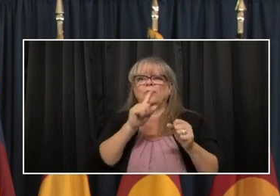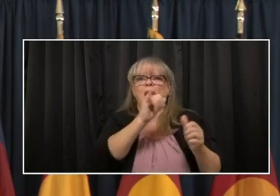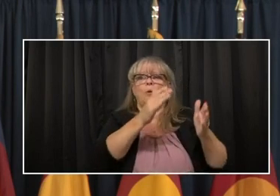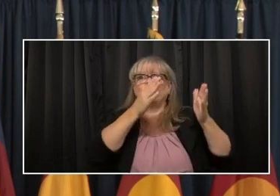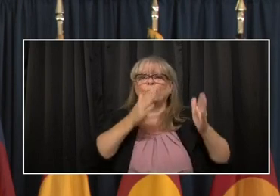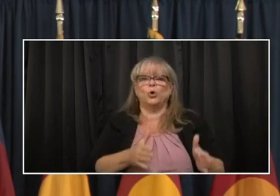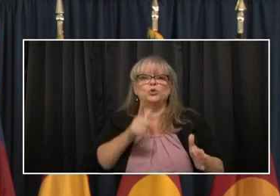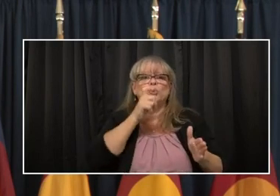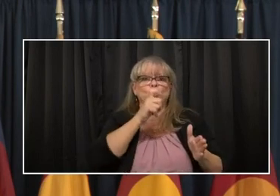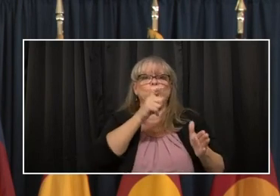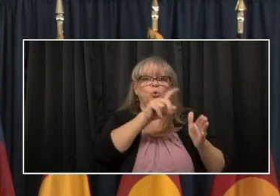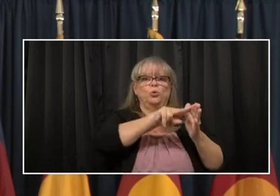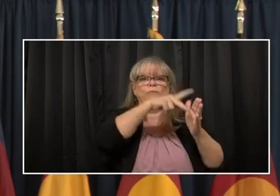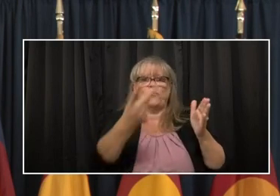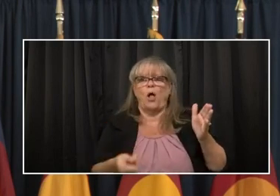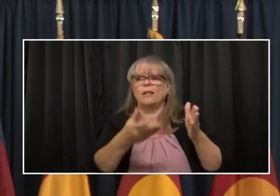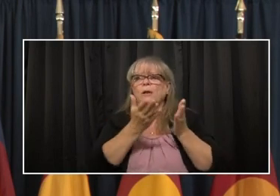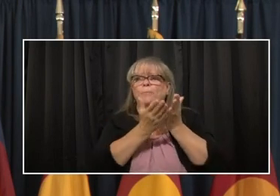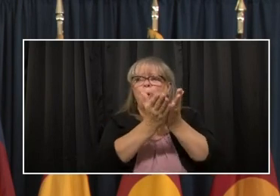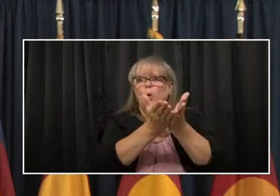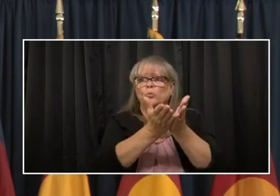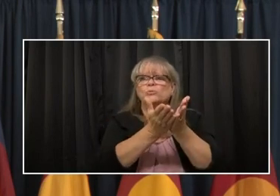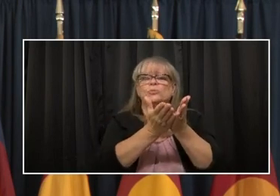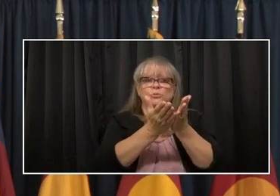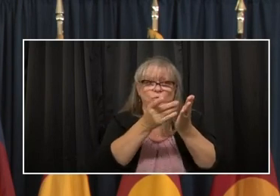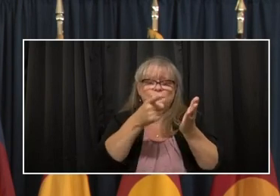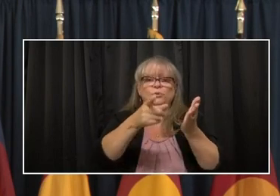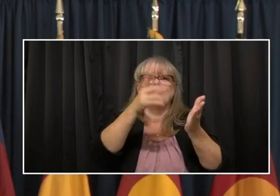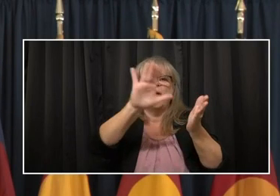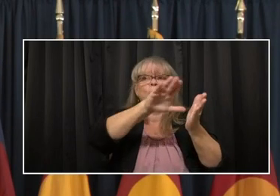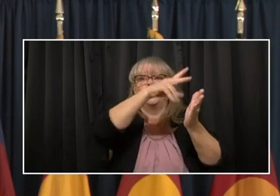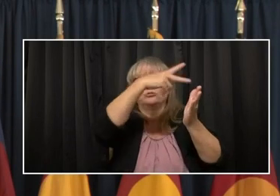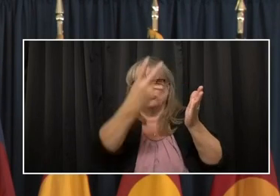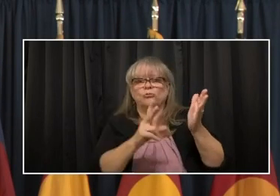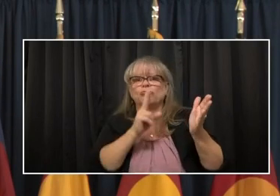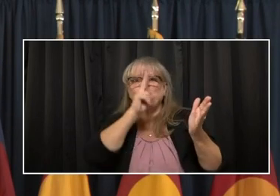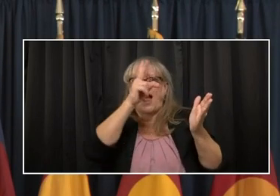the risks of that job and this particular loss?